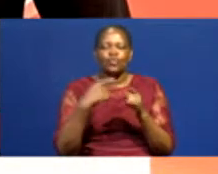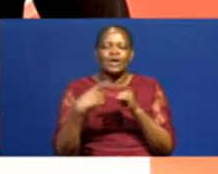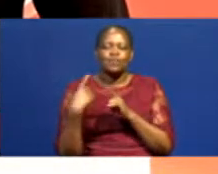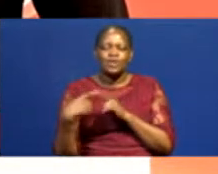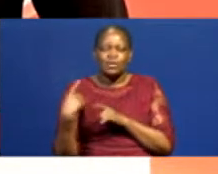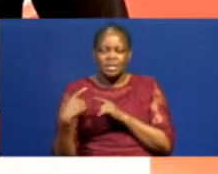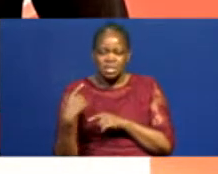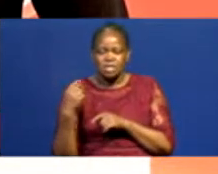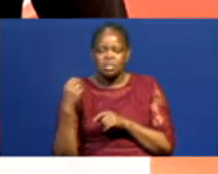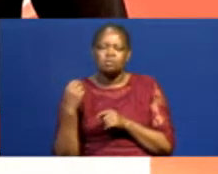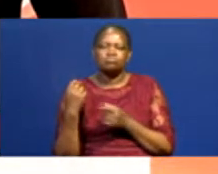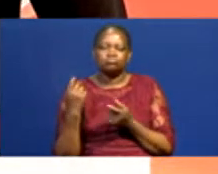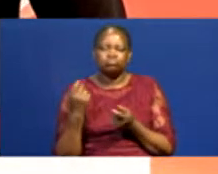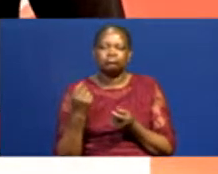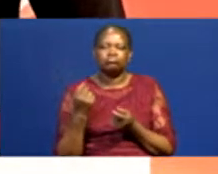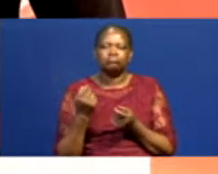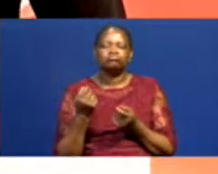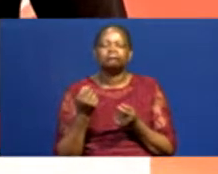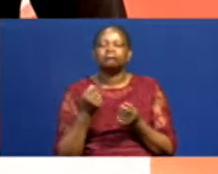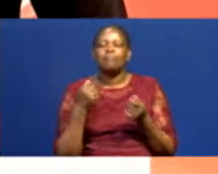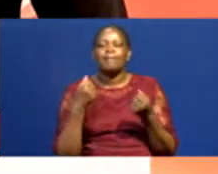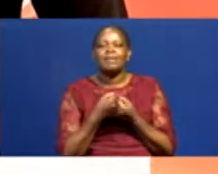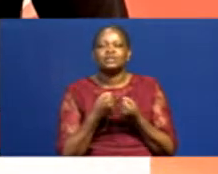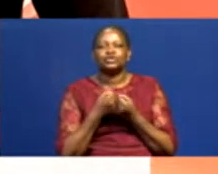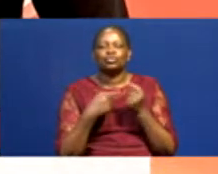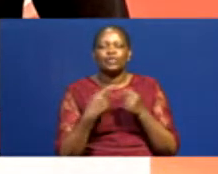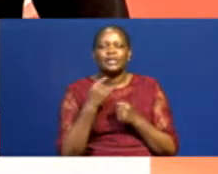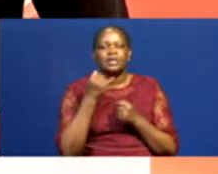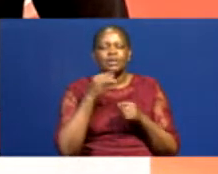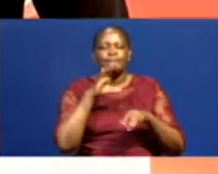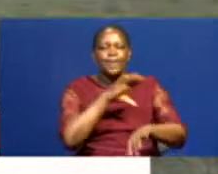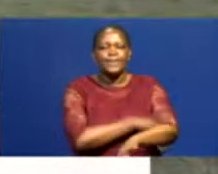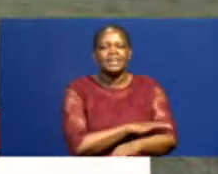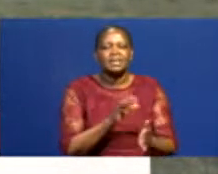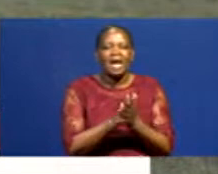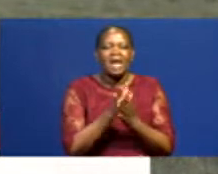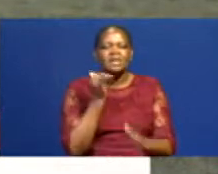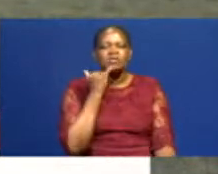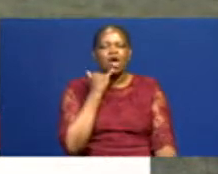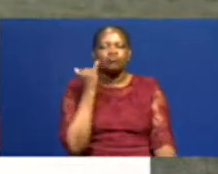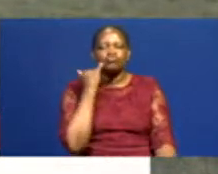knockout matches played in Bomet and Nakuru respectively.